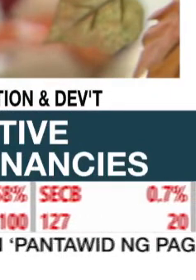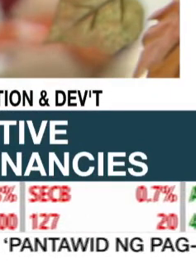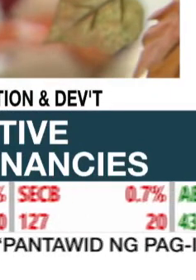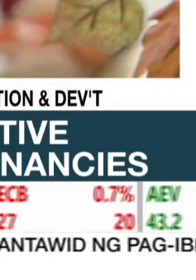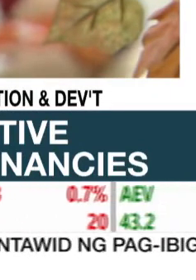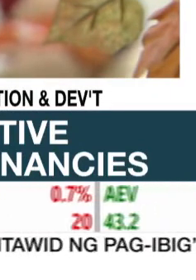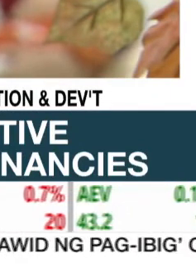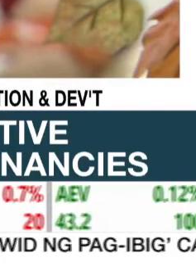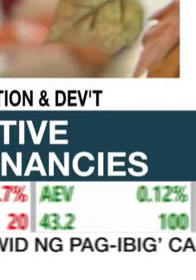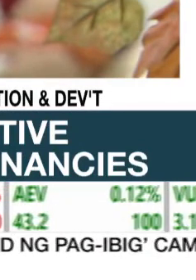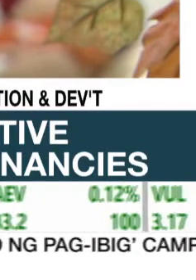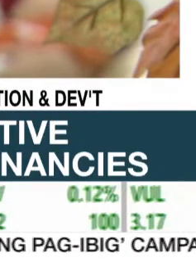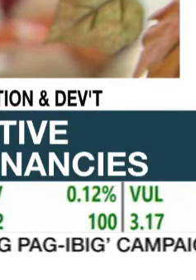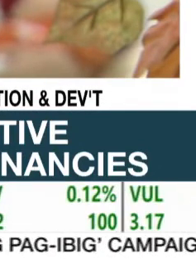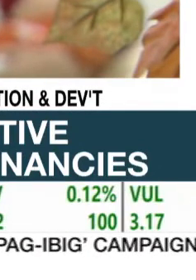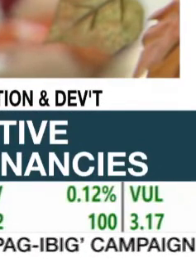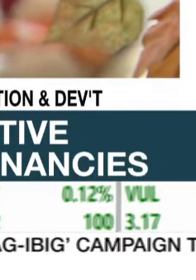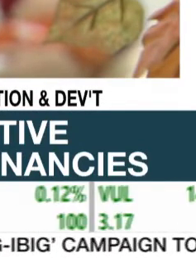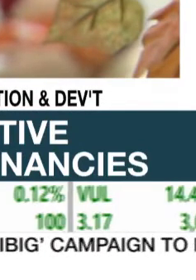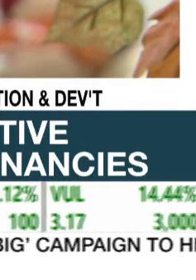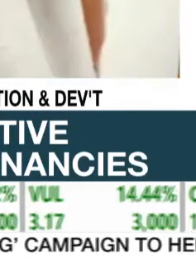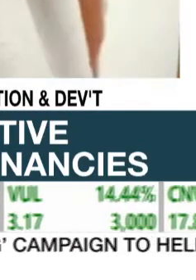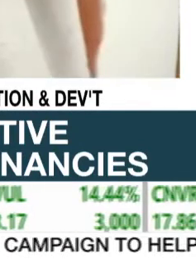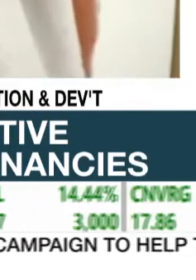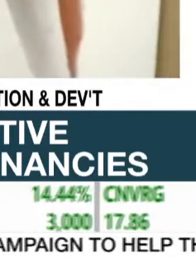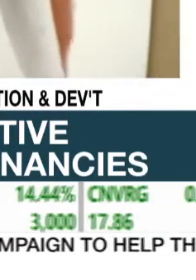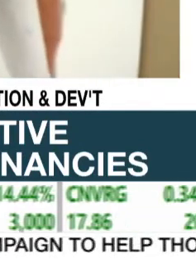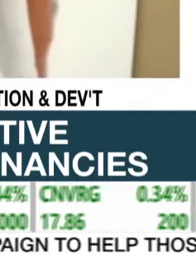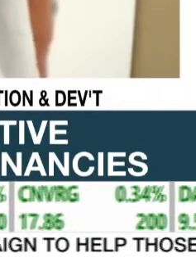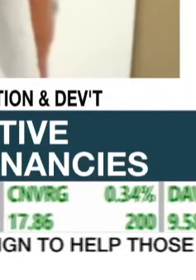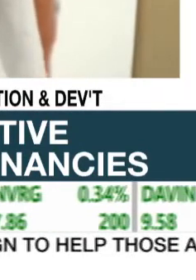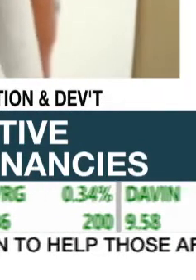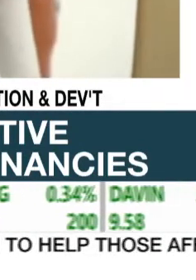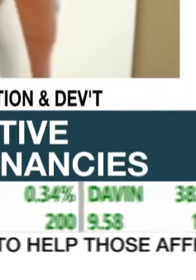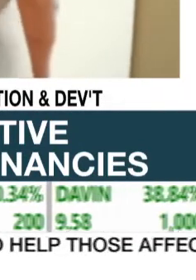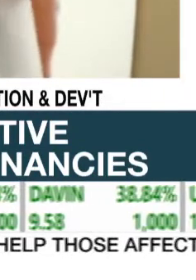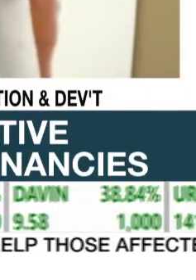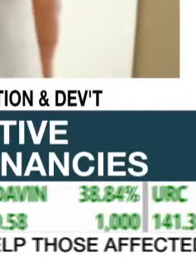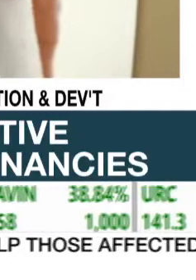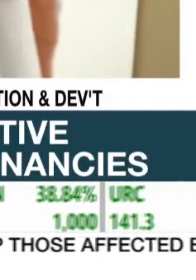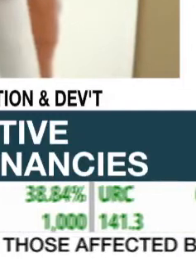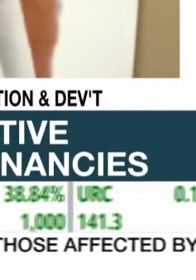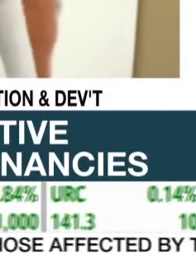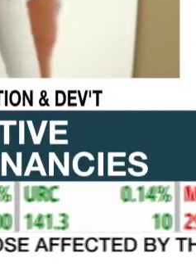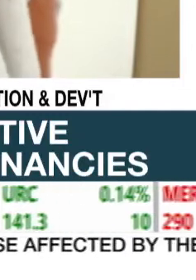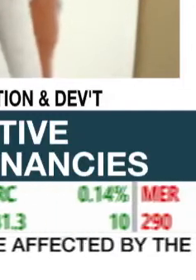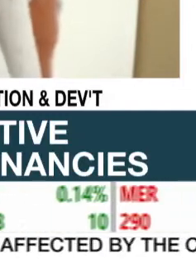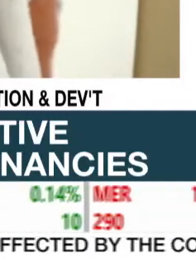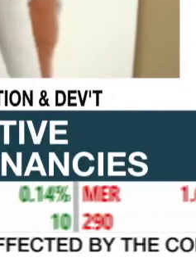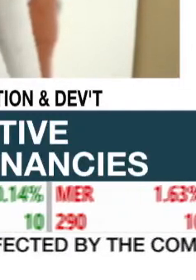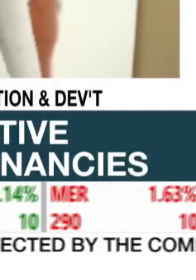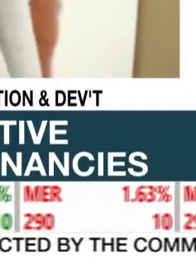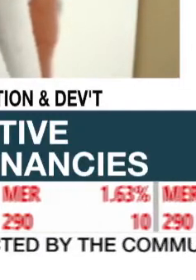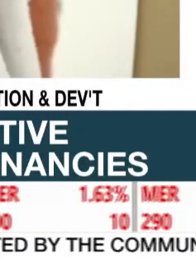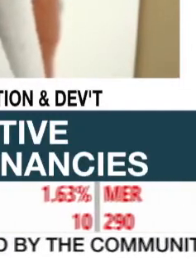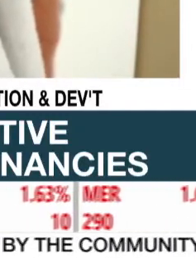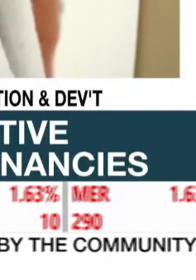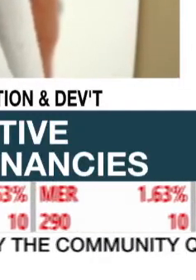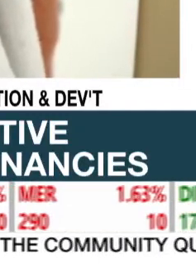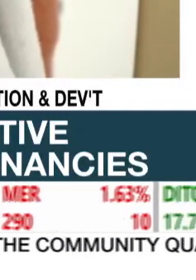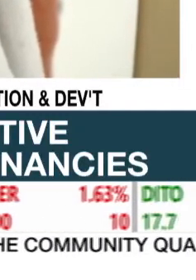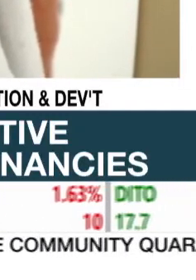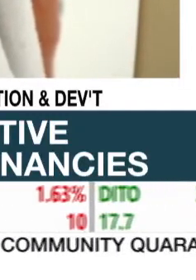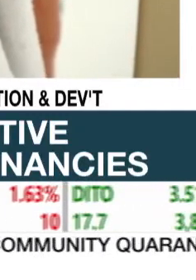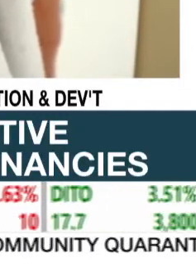that basically young people, even who are minors, even if they are mothers themselves